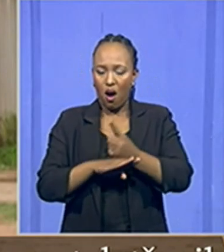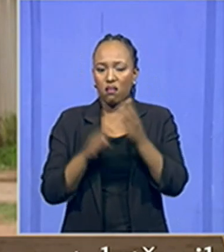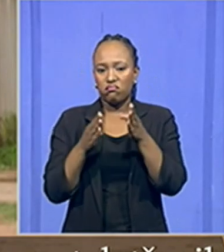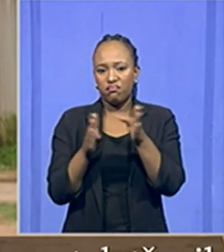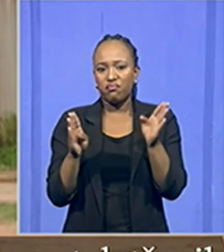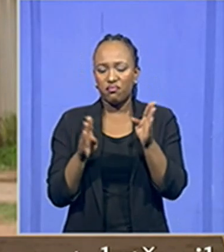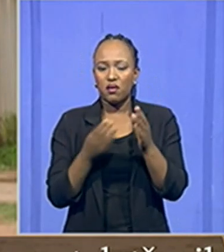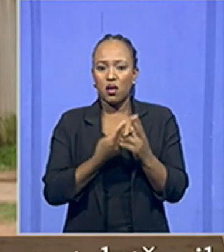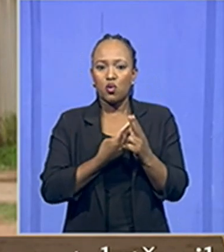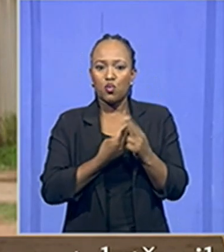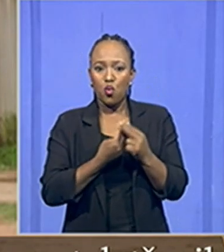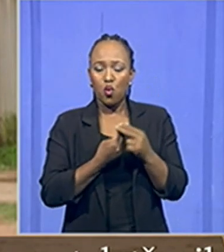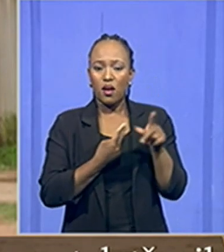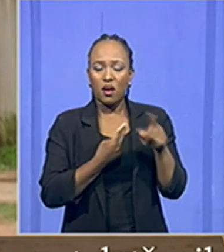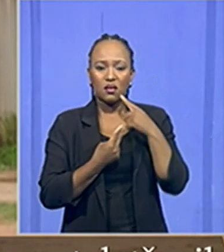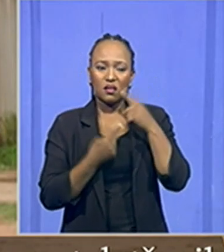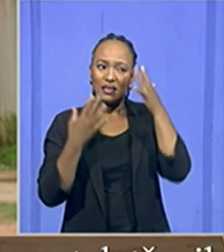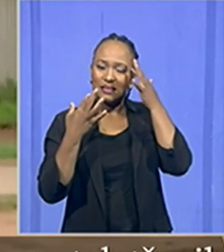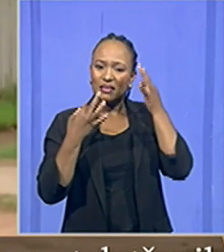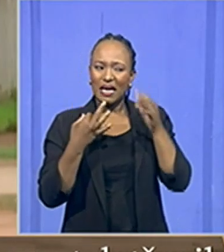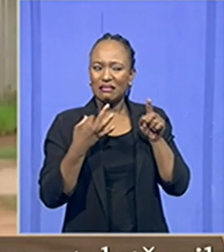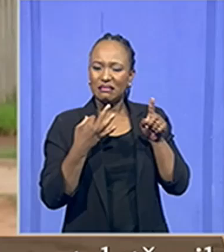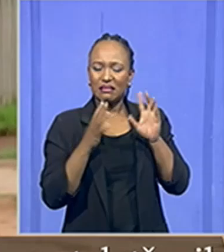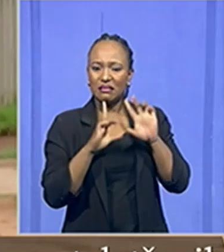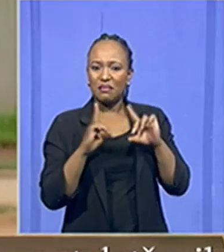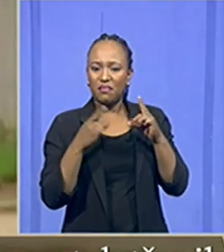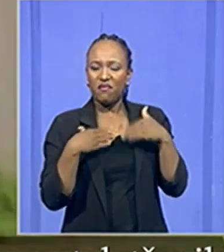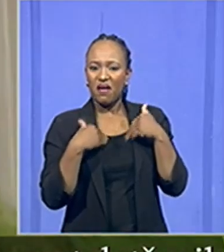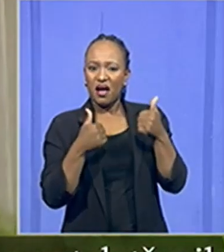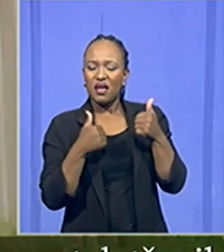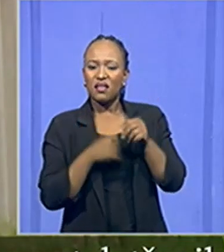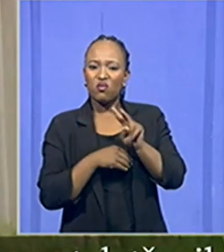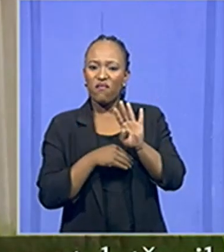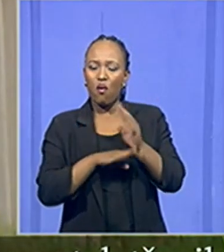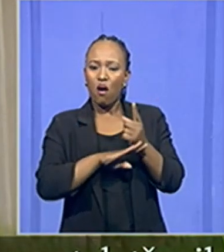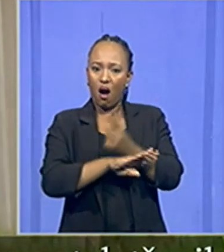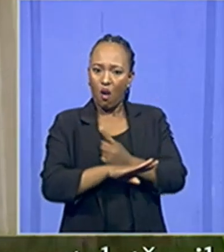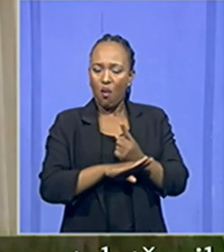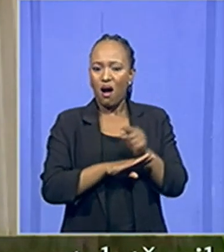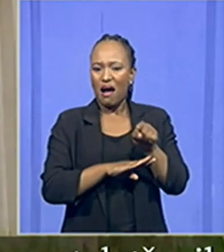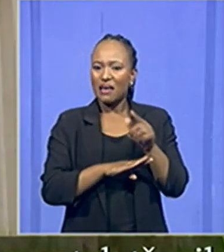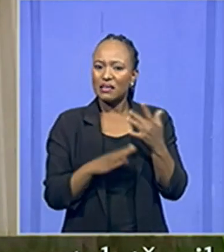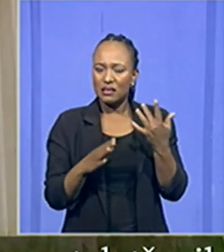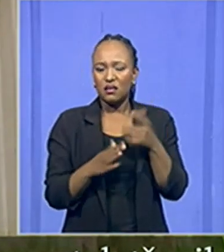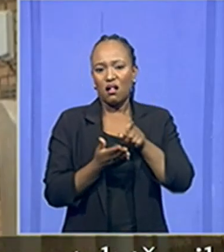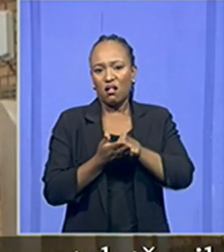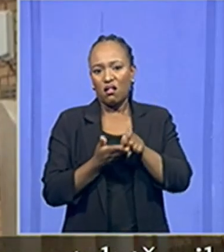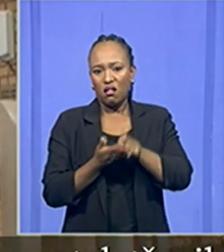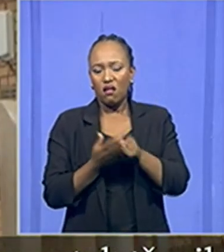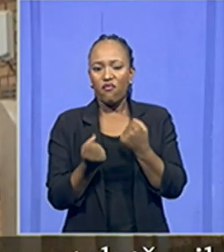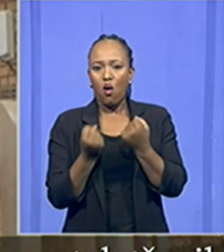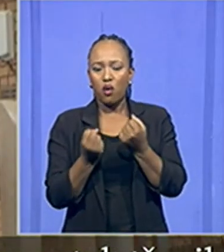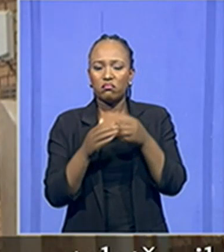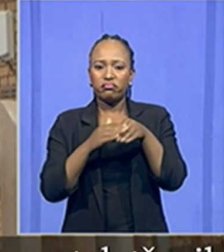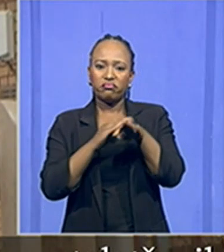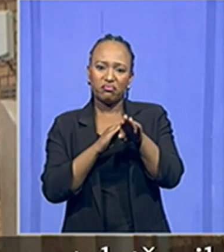Union e se kgahlanong le sephetho sa kgoro ya maphelo sa go bula ditleliniki diiri tše 24 e rometše dingwala pele ga kgoro tsheko ya bašomi